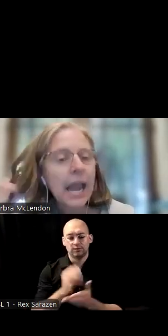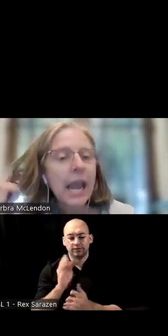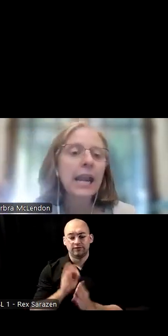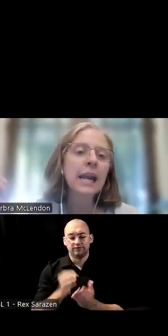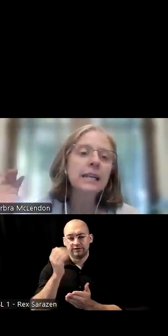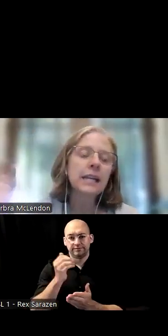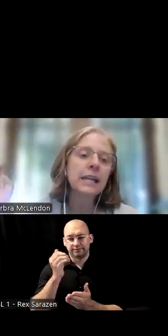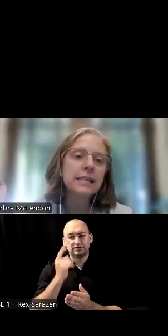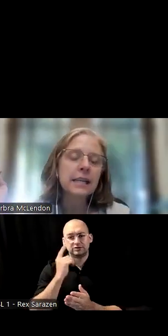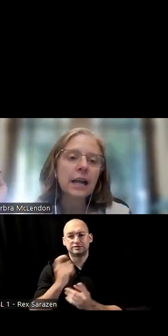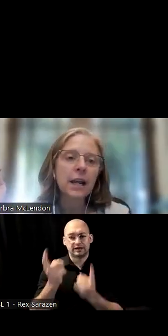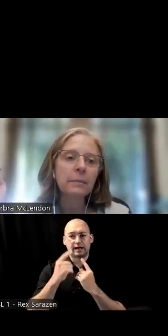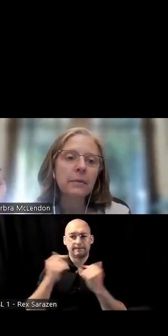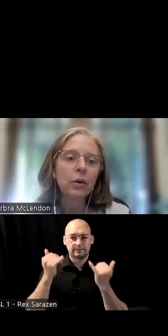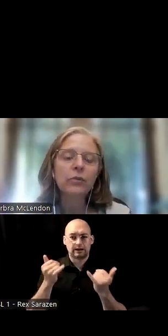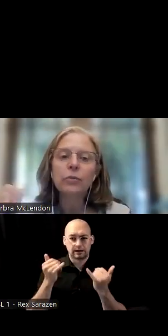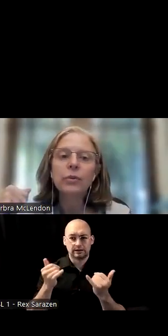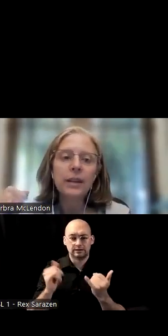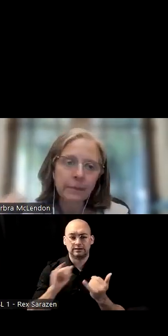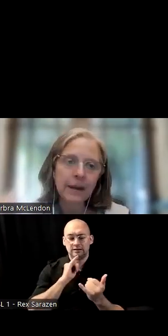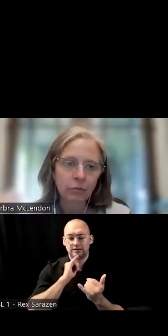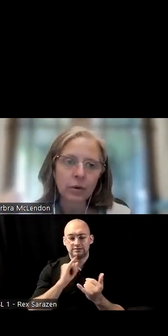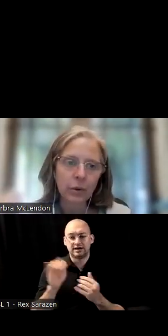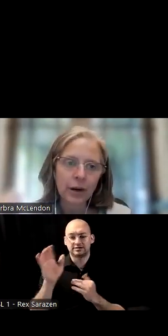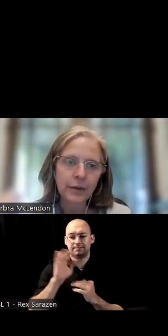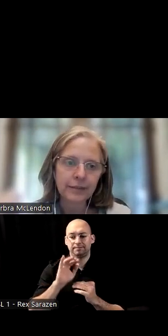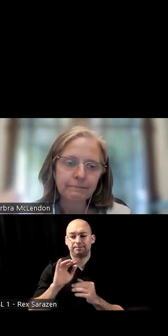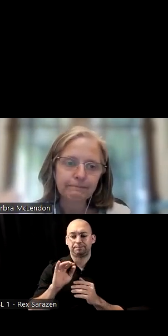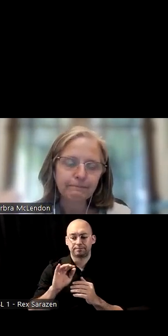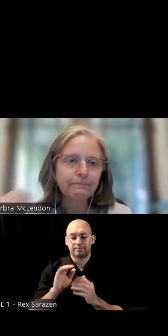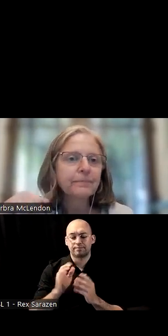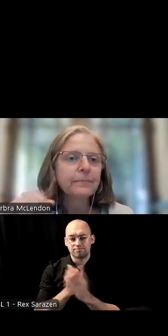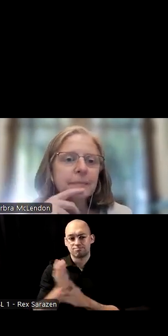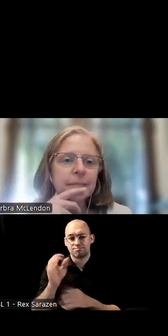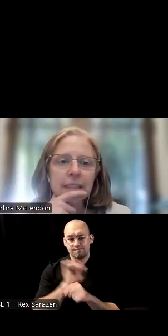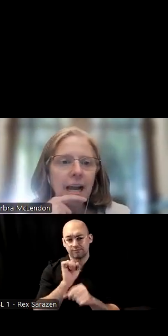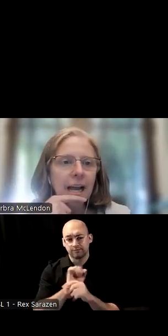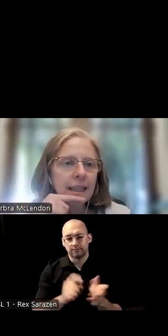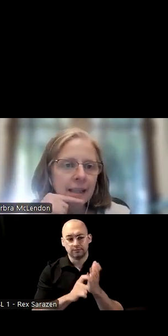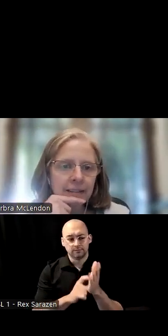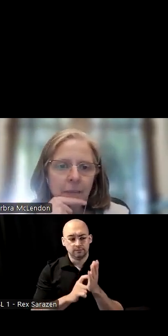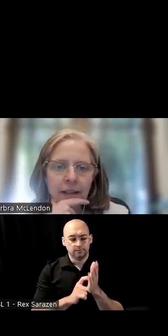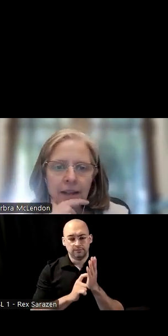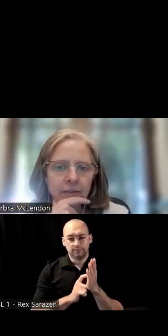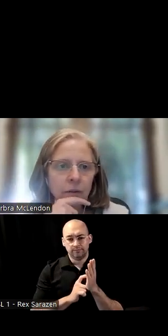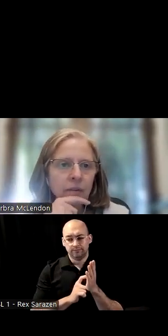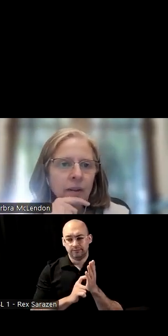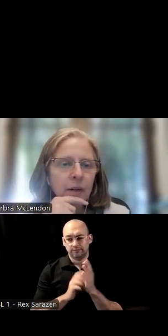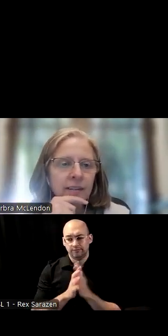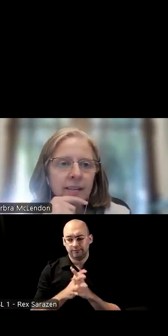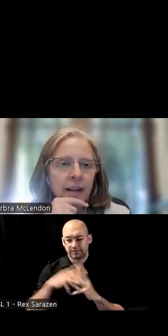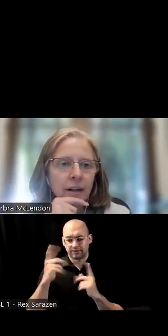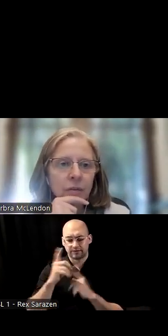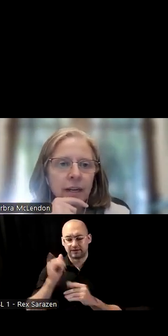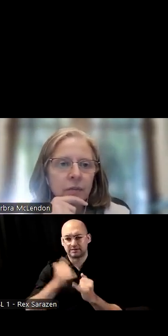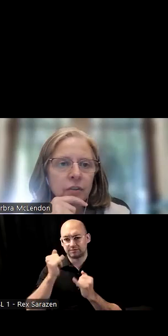today. And it goes through the impact of work requirements. I think that's my last federal slide. We're